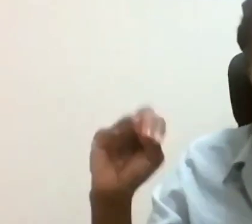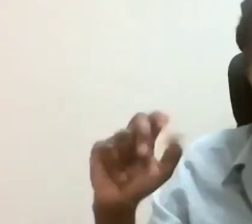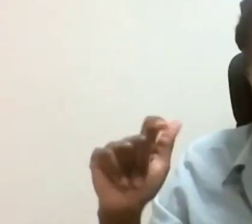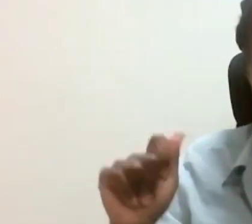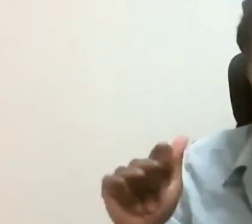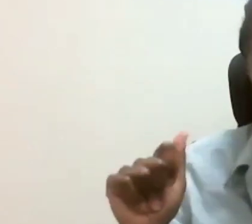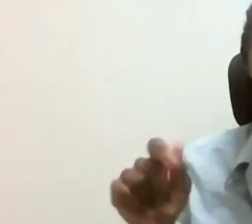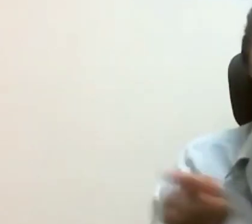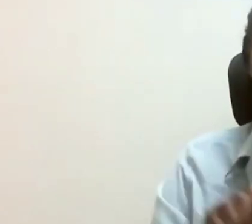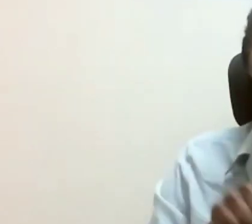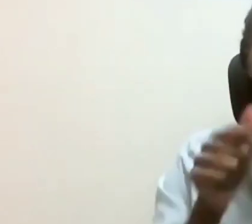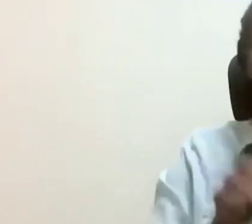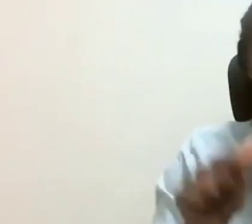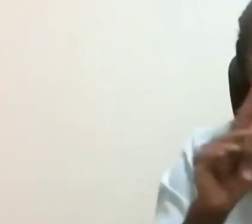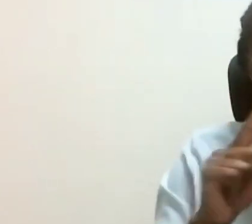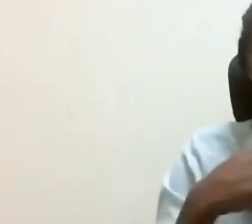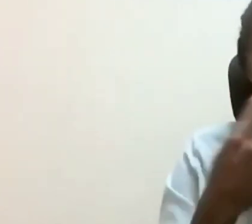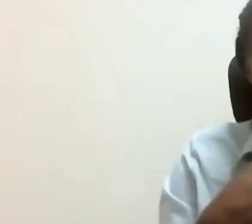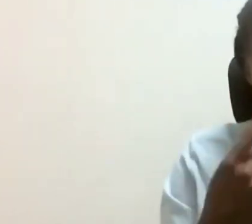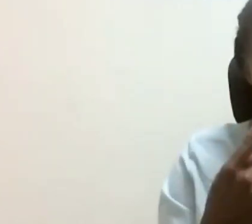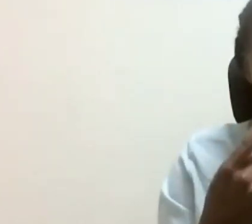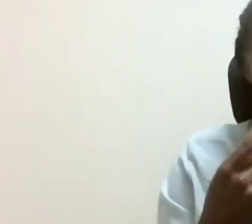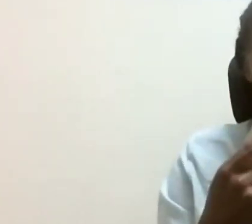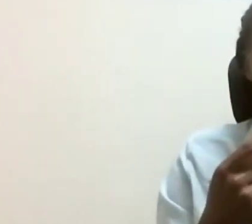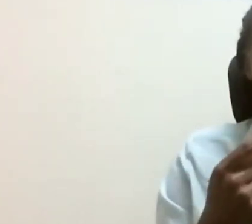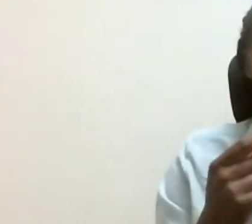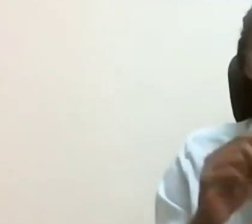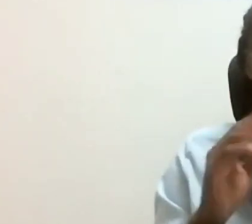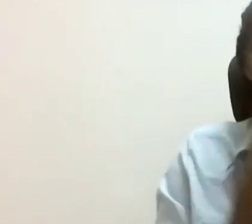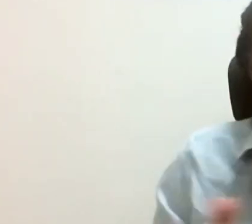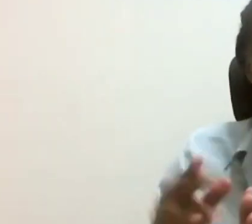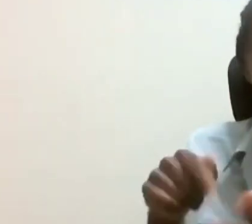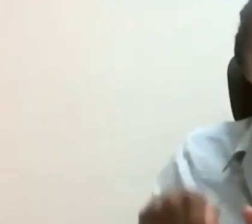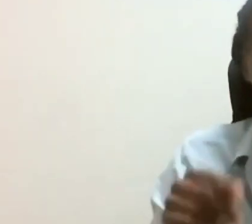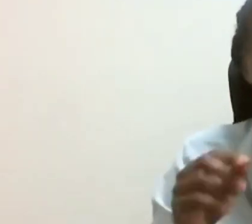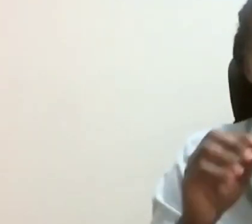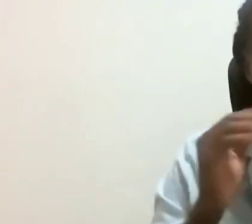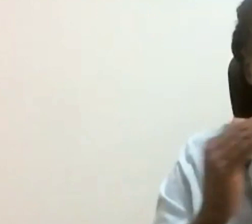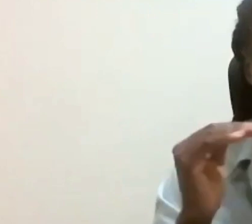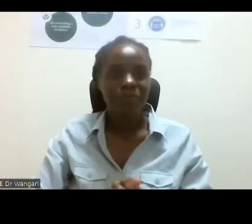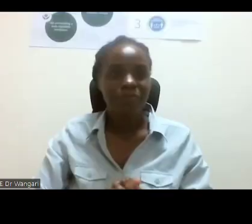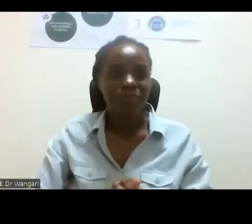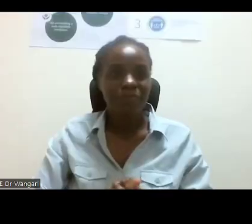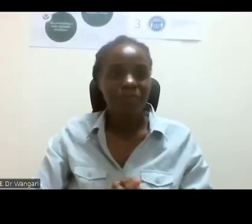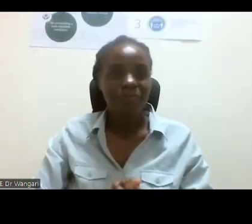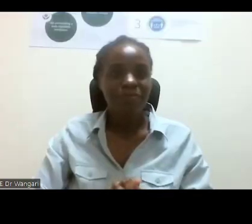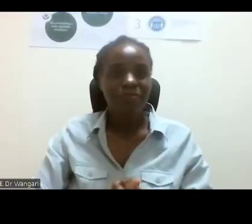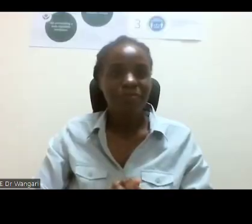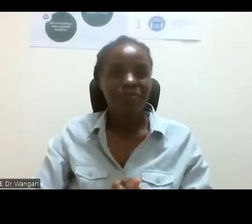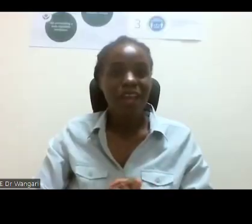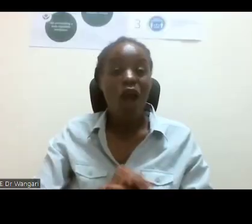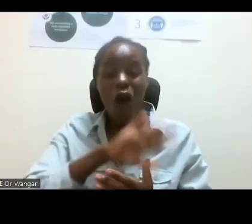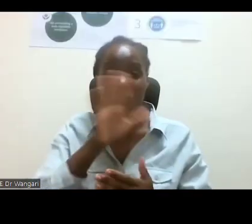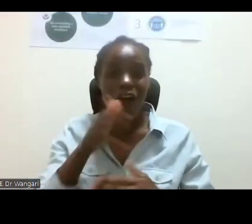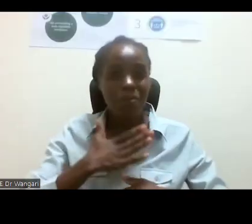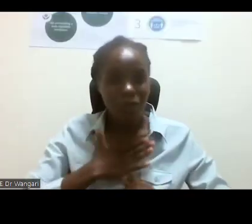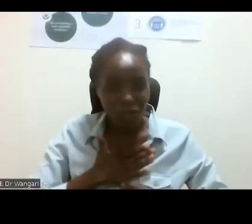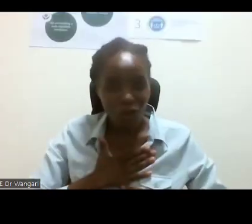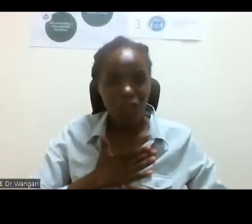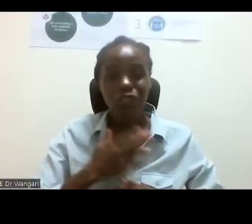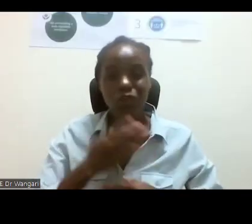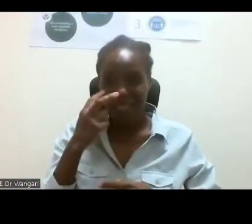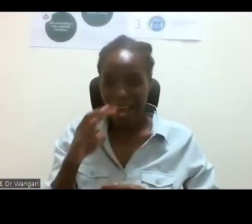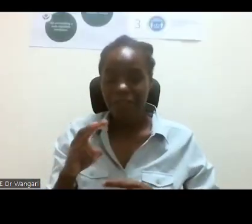prepared this meeting. I'm going to give my keynote address. All protocols observed, ladies